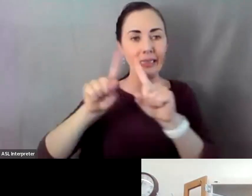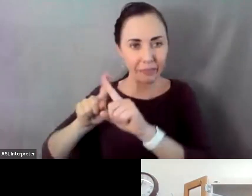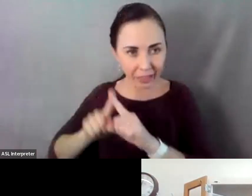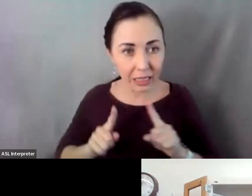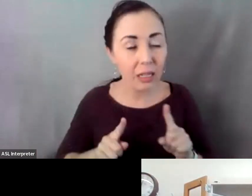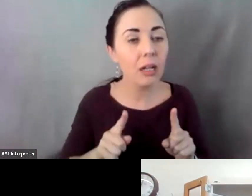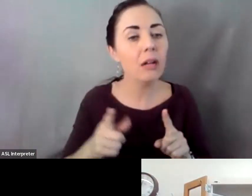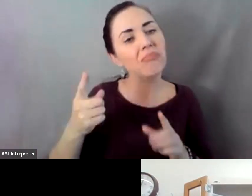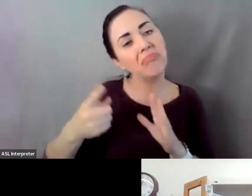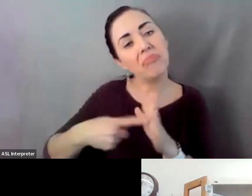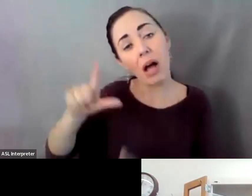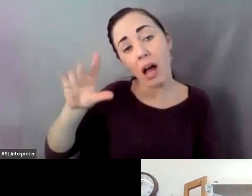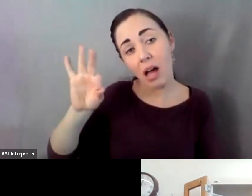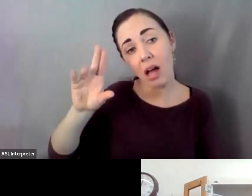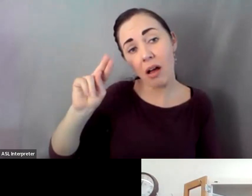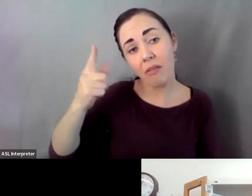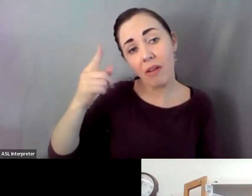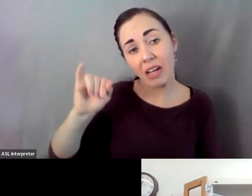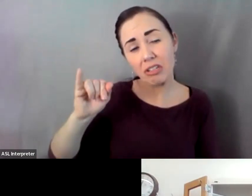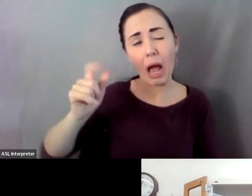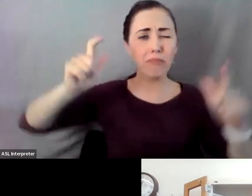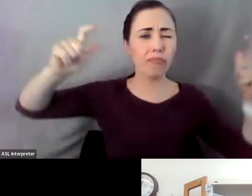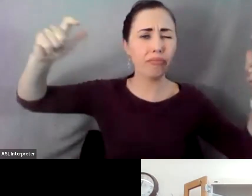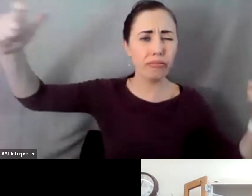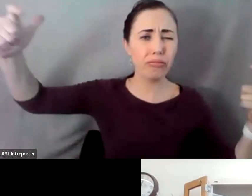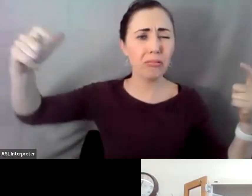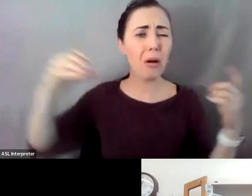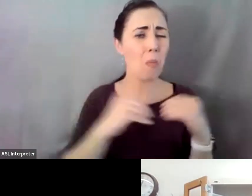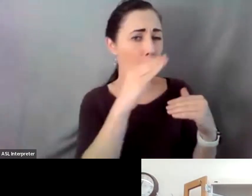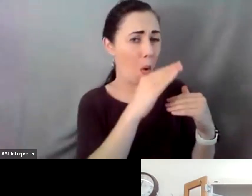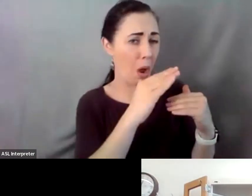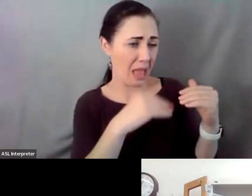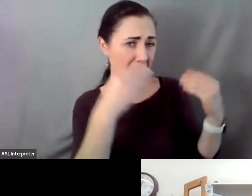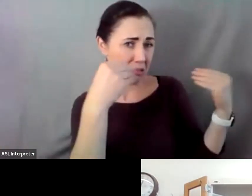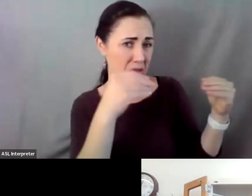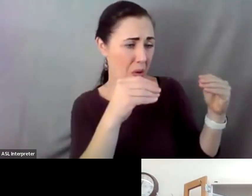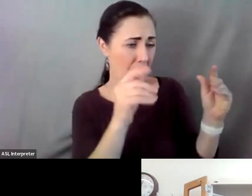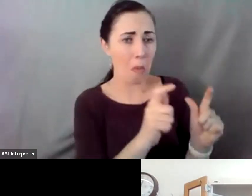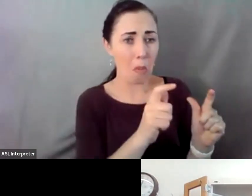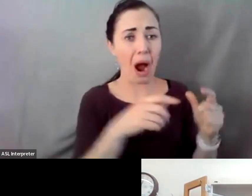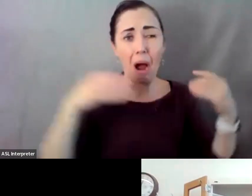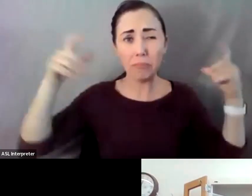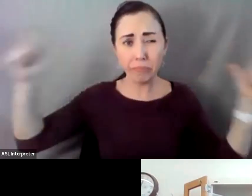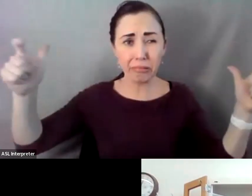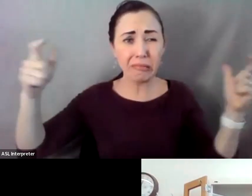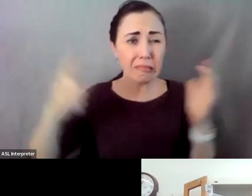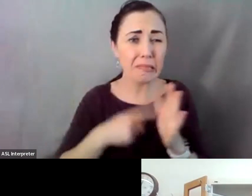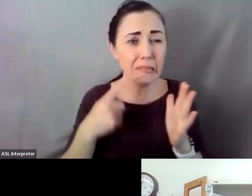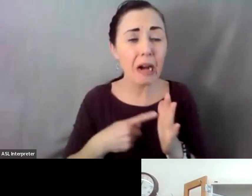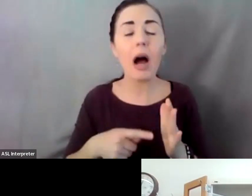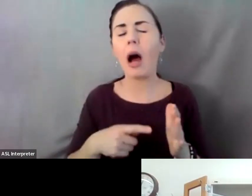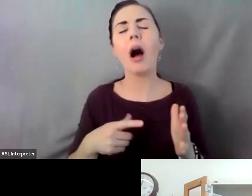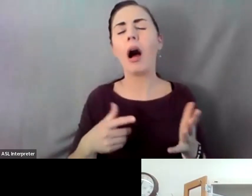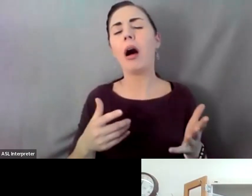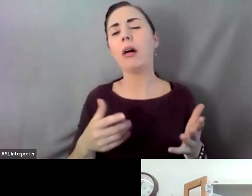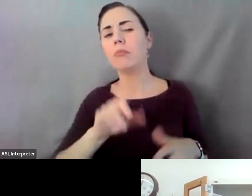fungi are a lot bigger, even than the mushrooms that you get in the store. And one thing that I like to ask people is, what